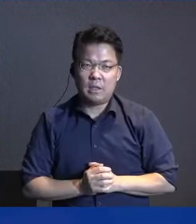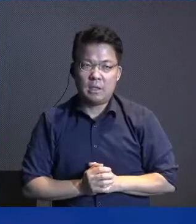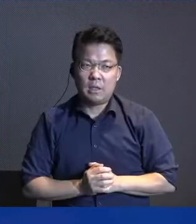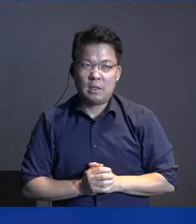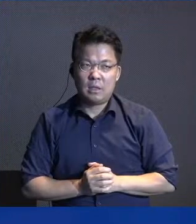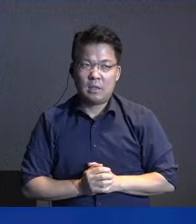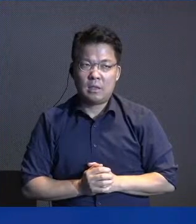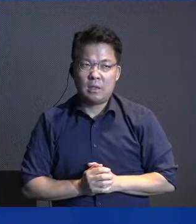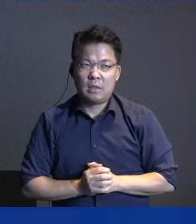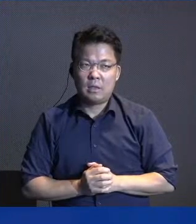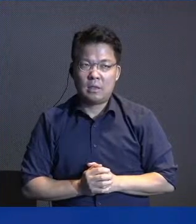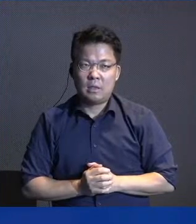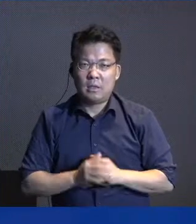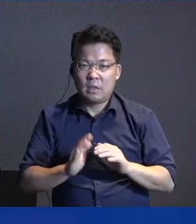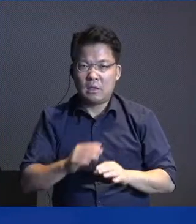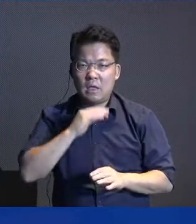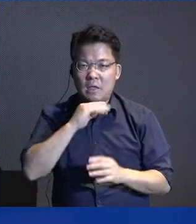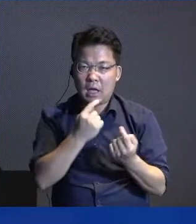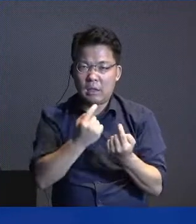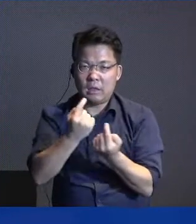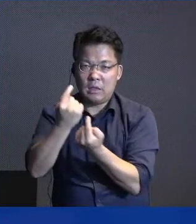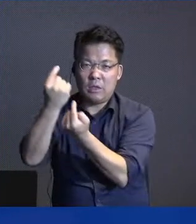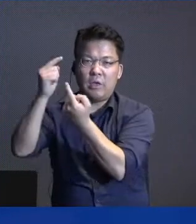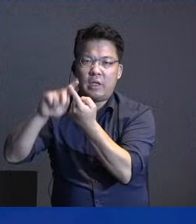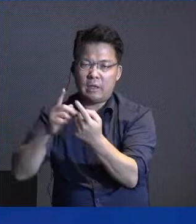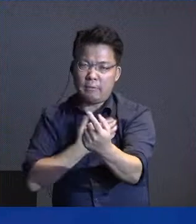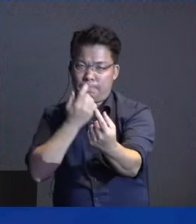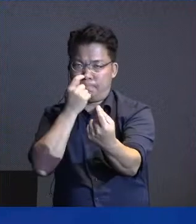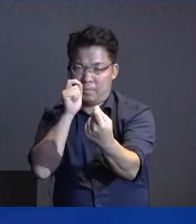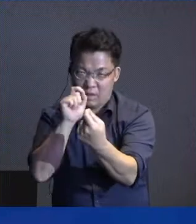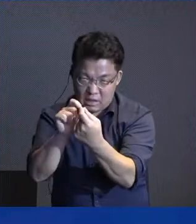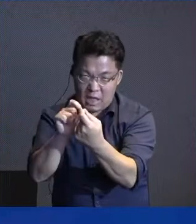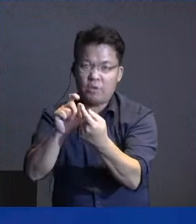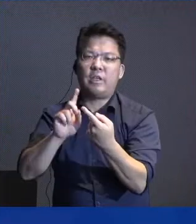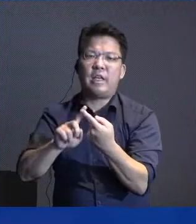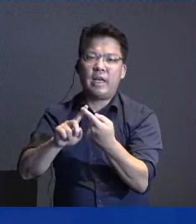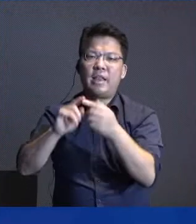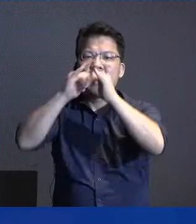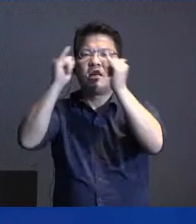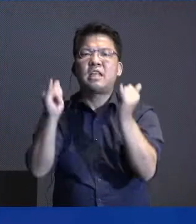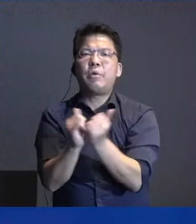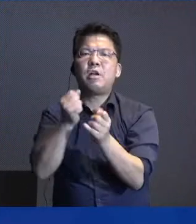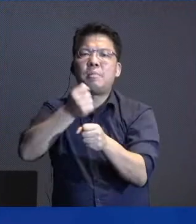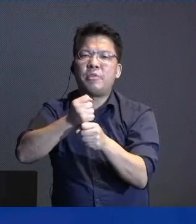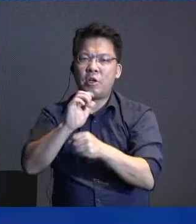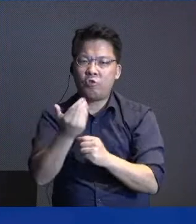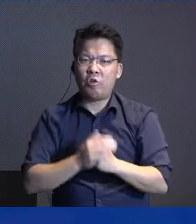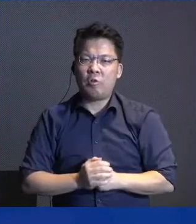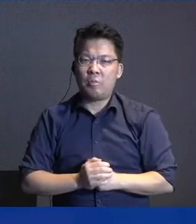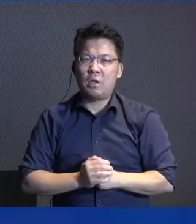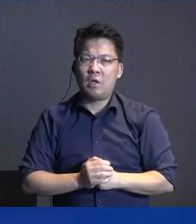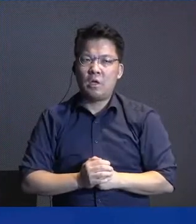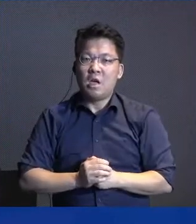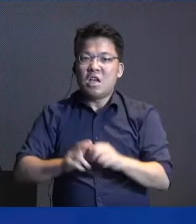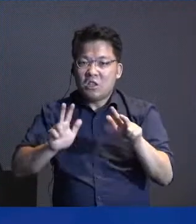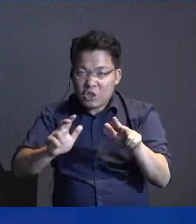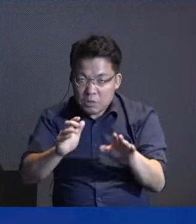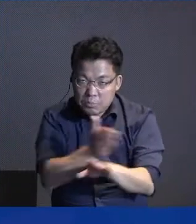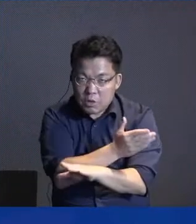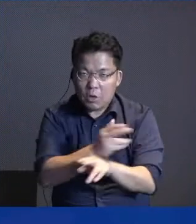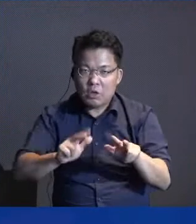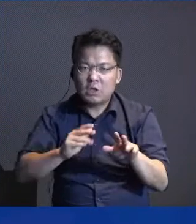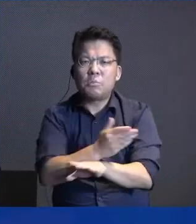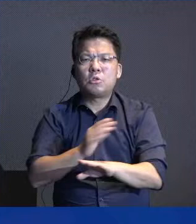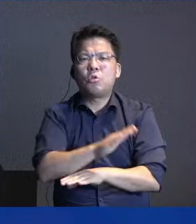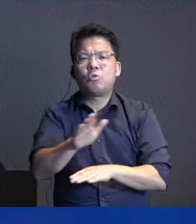now, all of us. And only then will this dialogue that we are discussing today be relevant in the